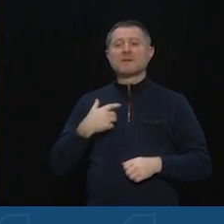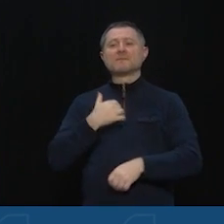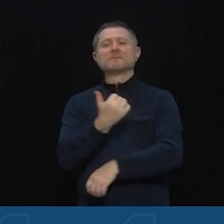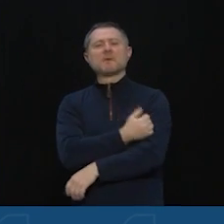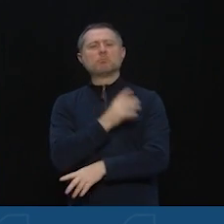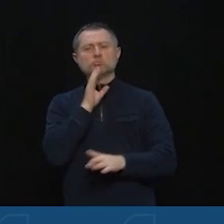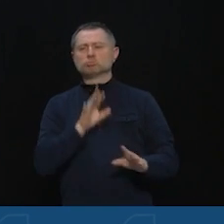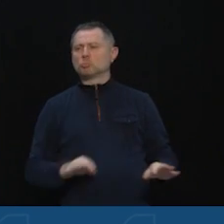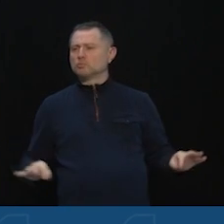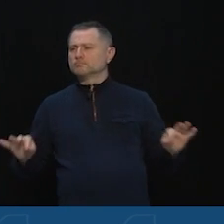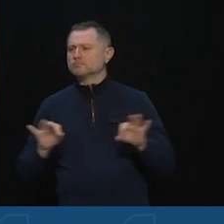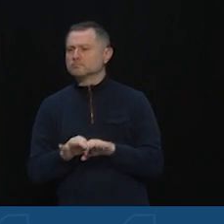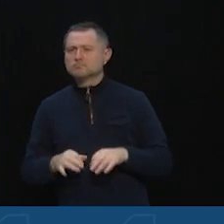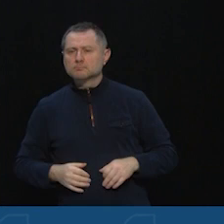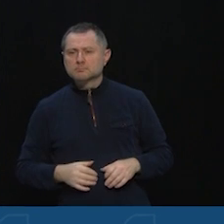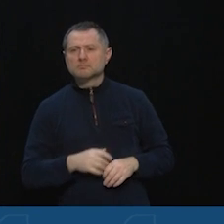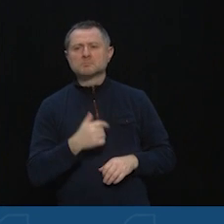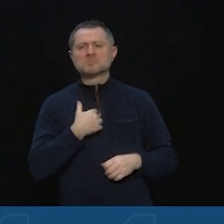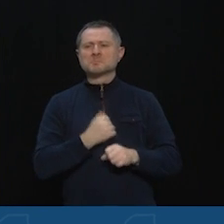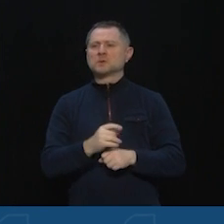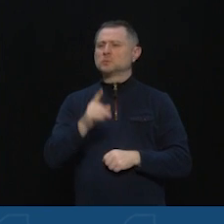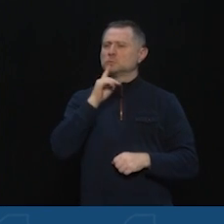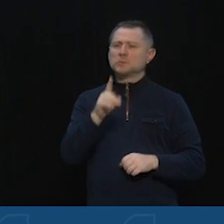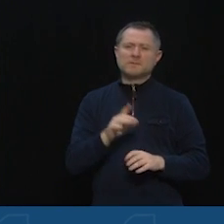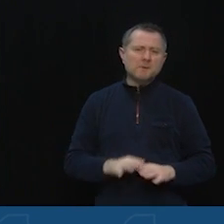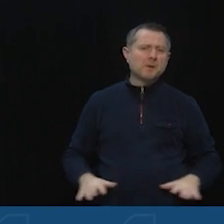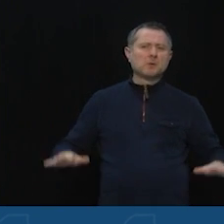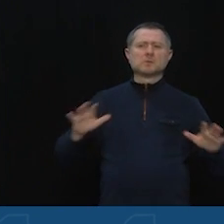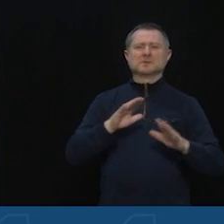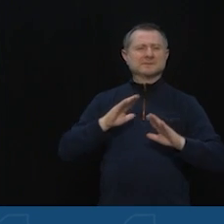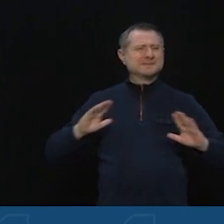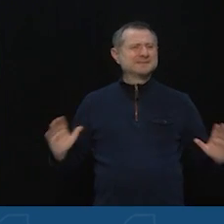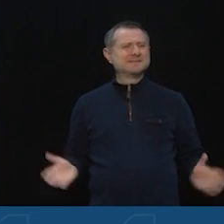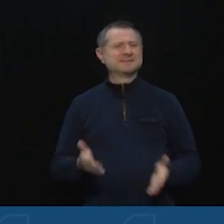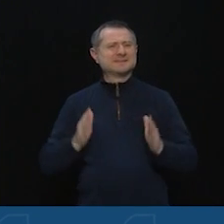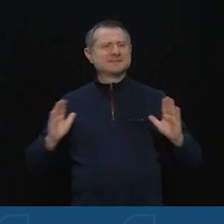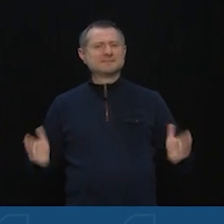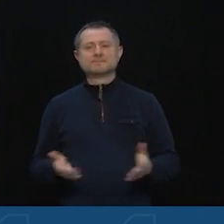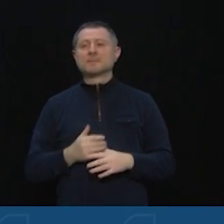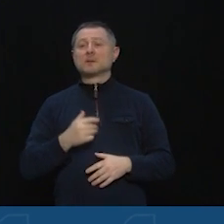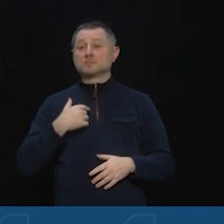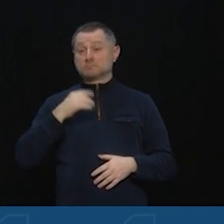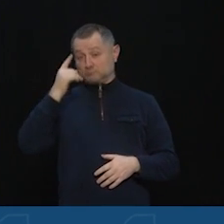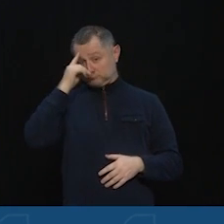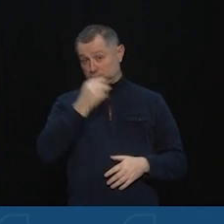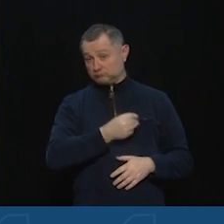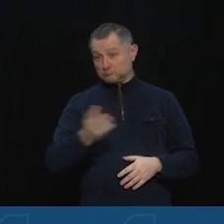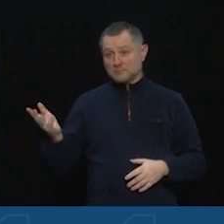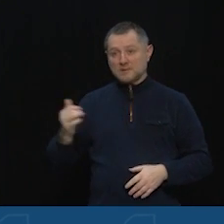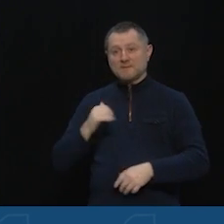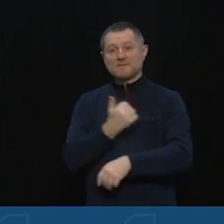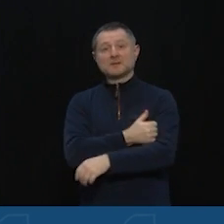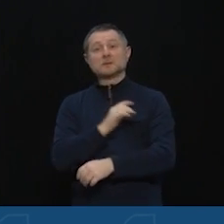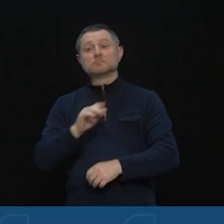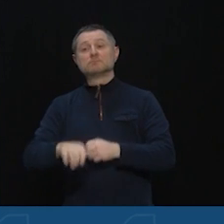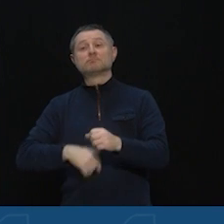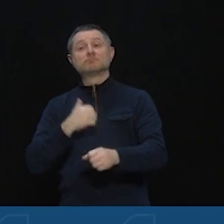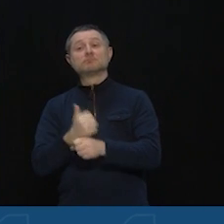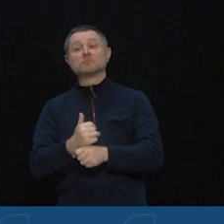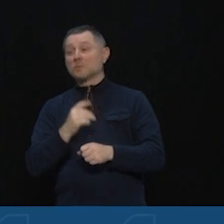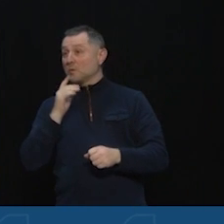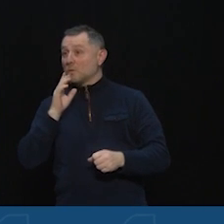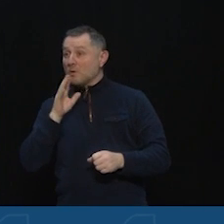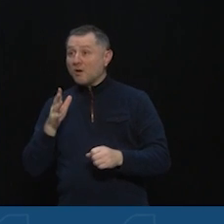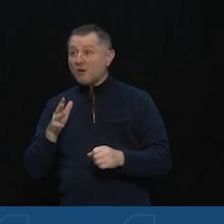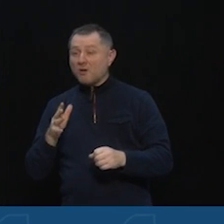Stay vigilant. We're going to make sure that everyone gets vaccinated. I'm not shutting down sites. Just want you to know that. I'm not shutting down the testing sites. I've seen some